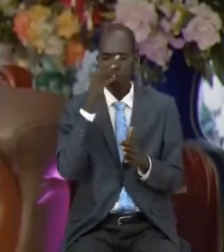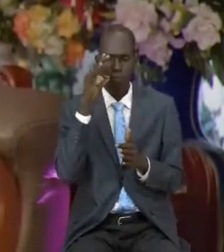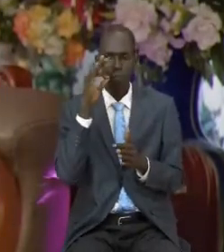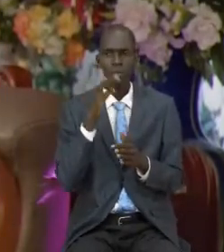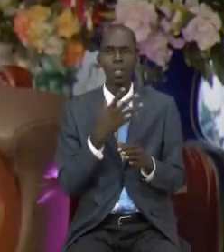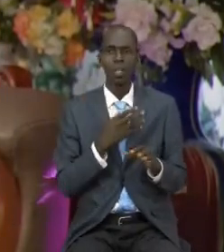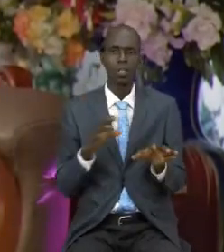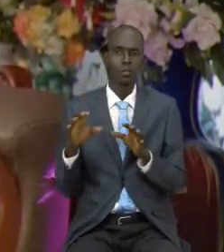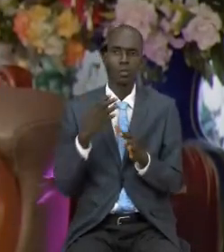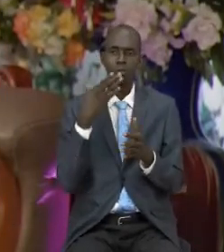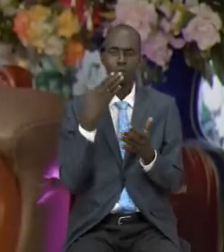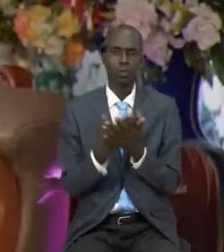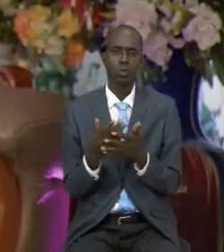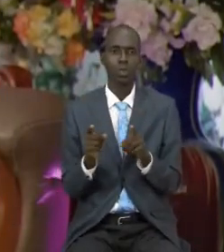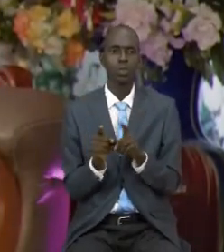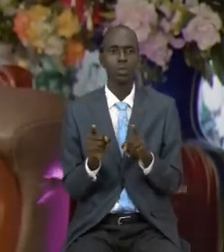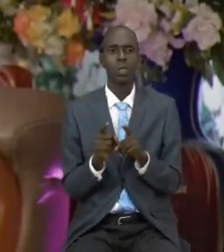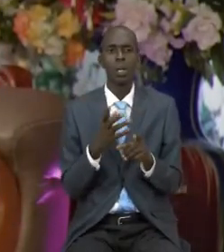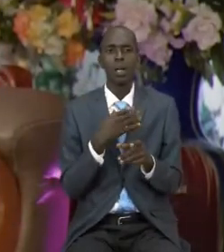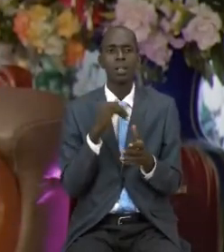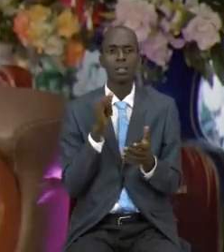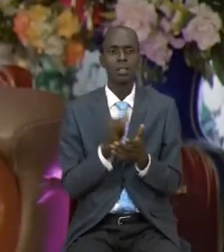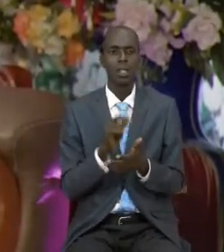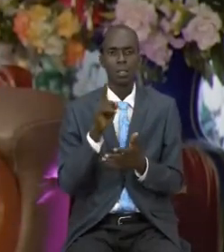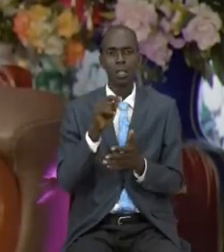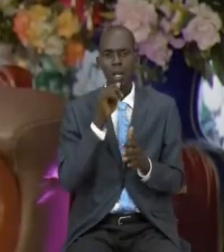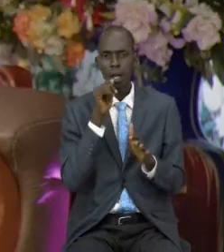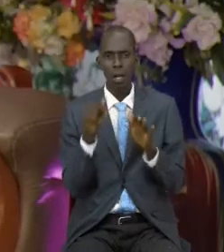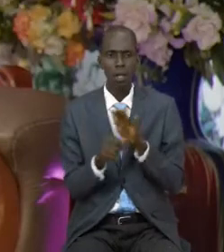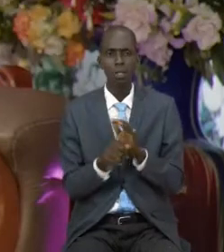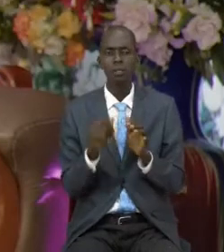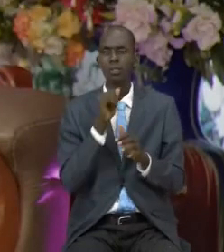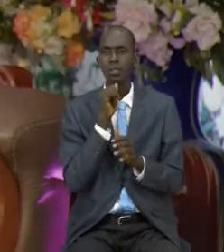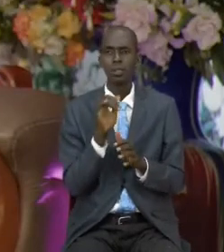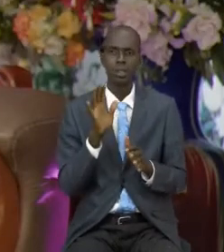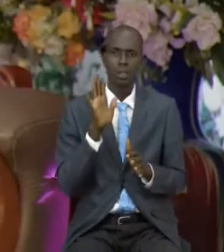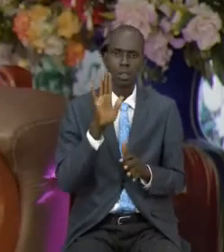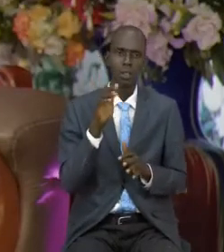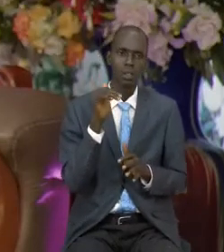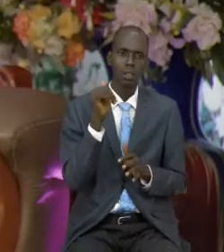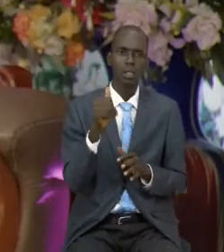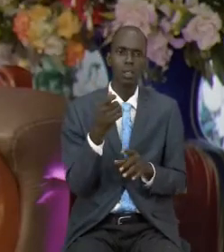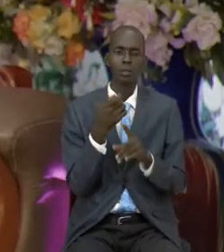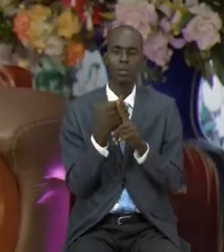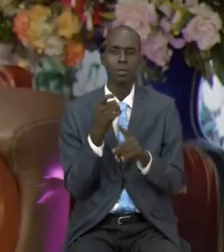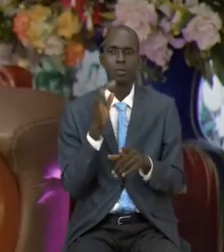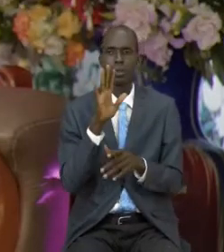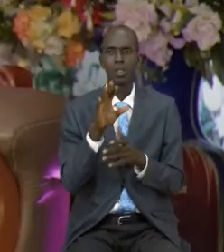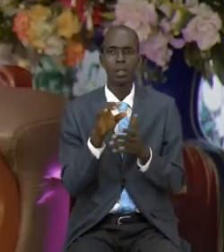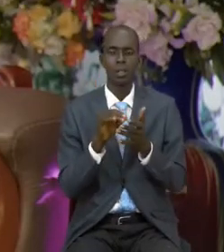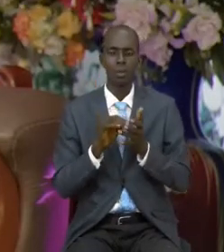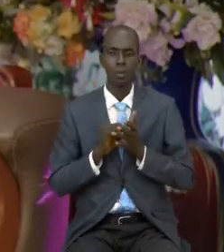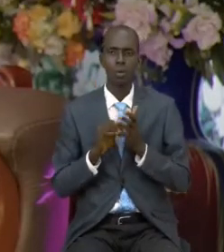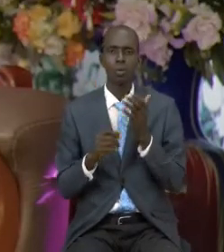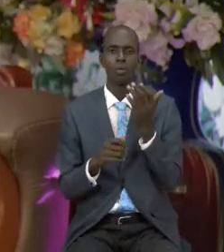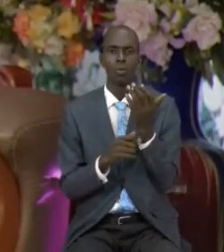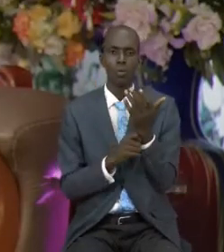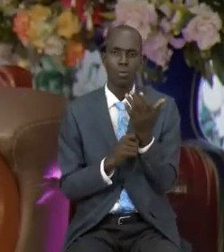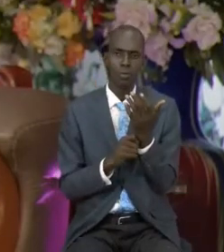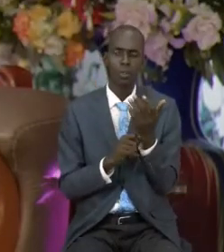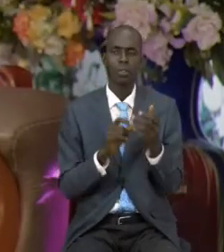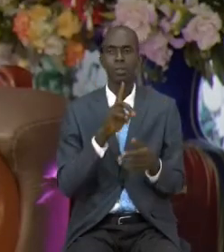well. And then it says, and that thou hide not thyself from thine